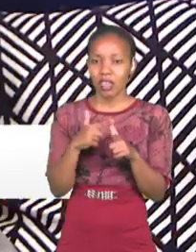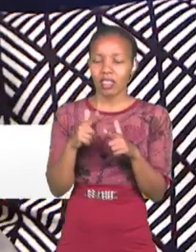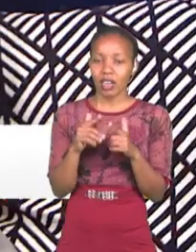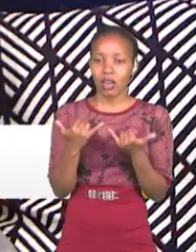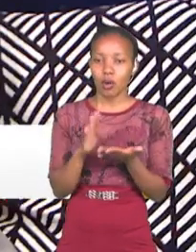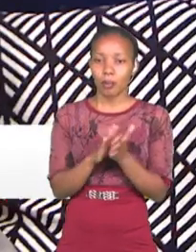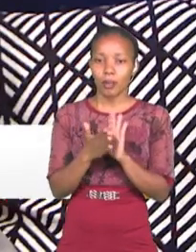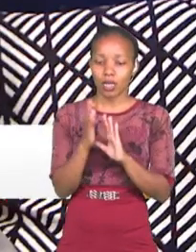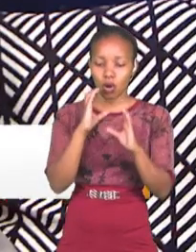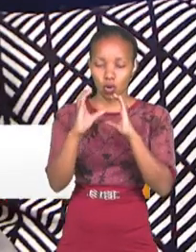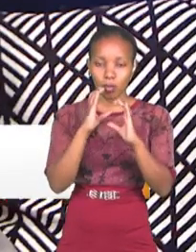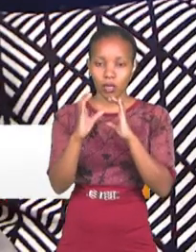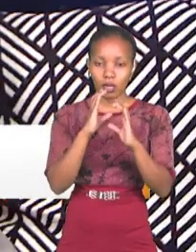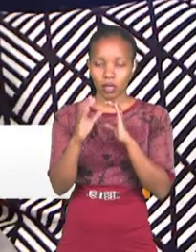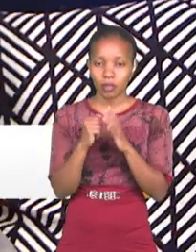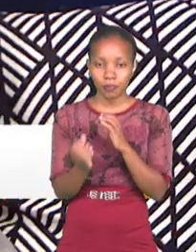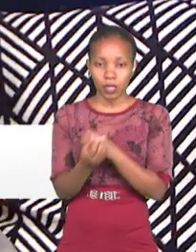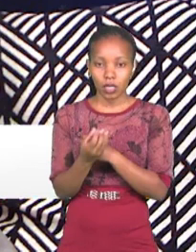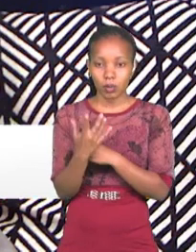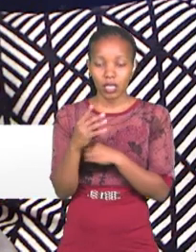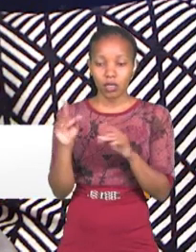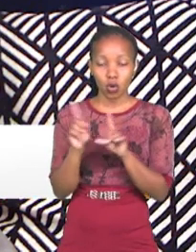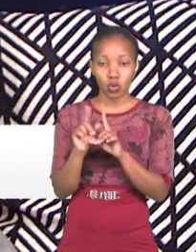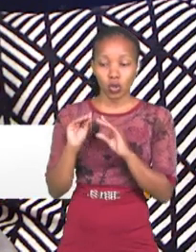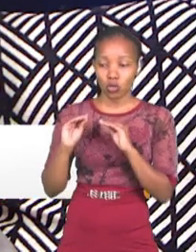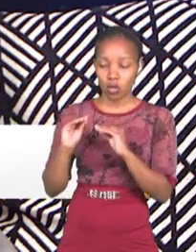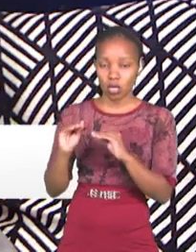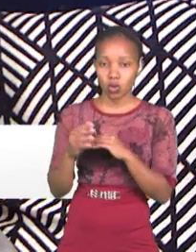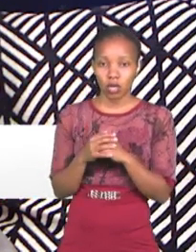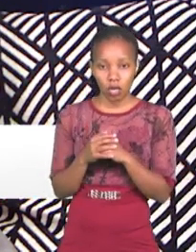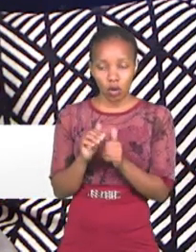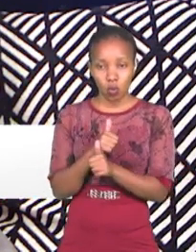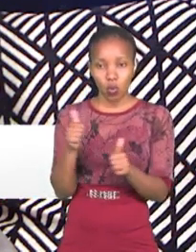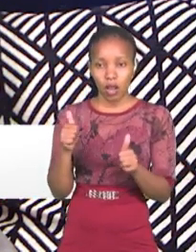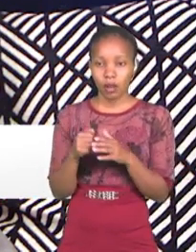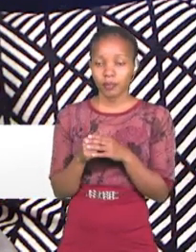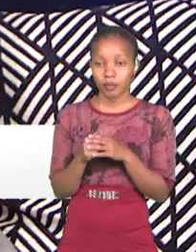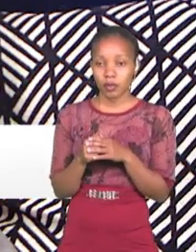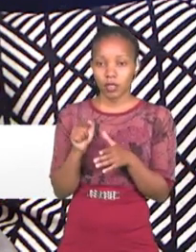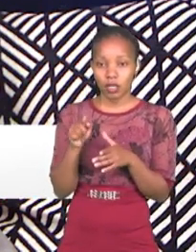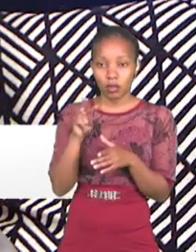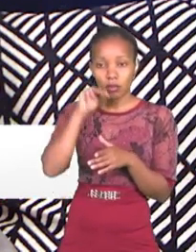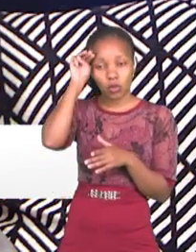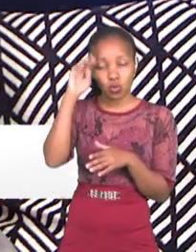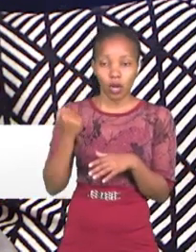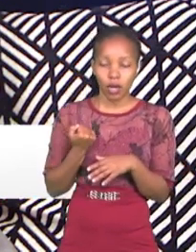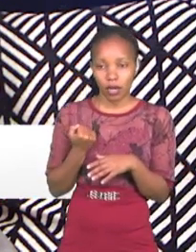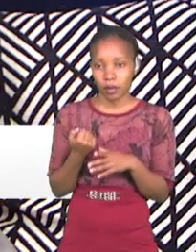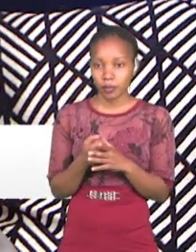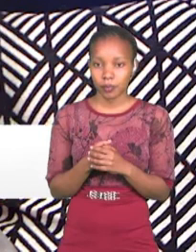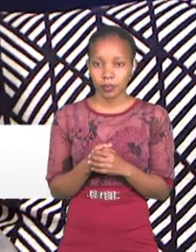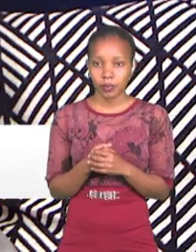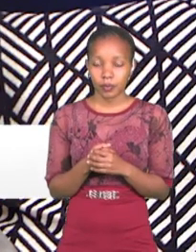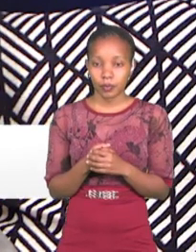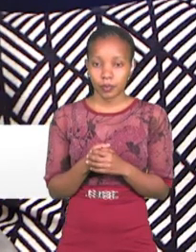to communicate, to explain, to educate properly and thoroughly to these child, adolescent